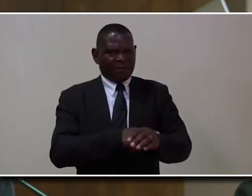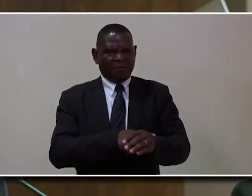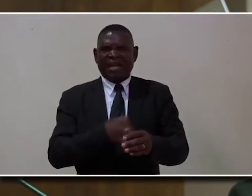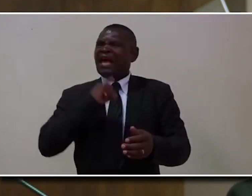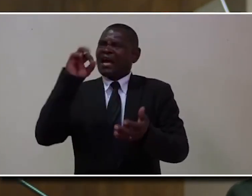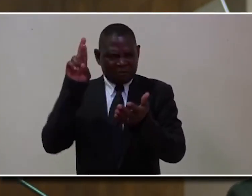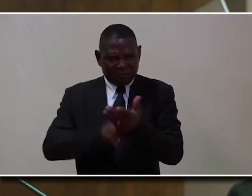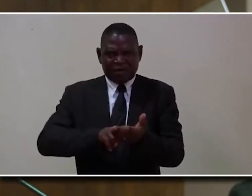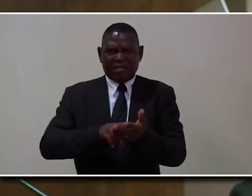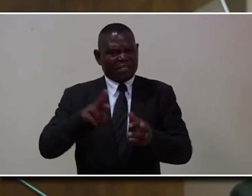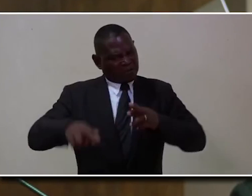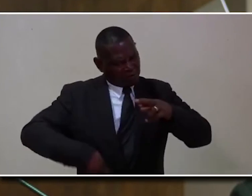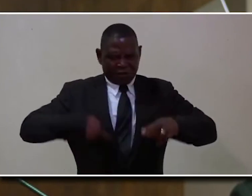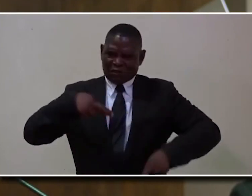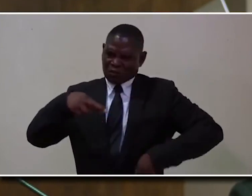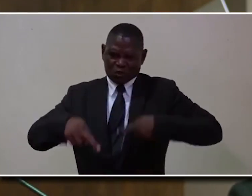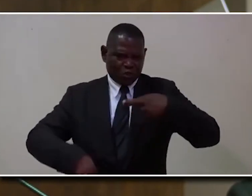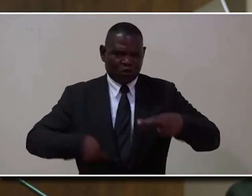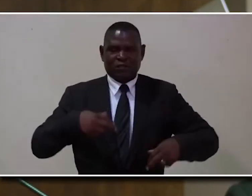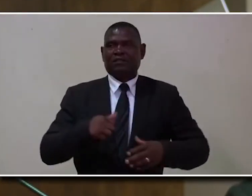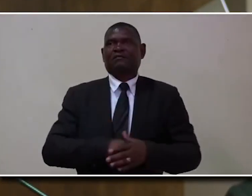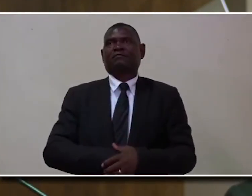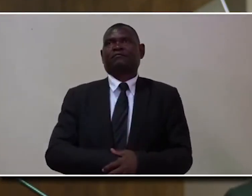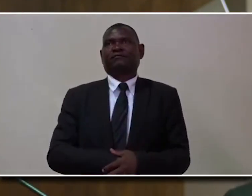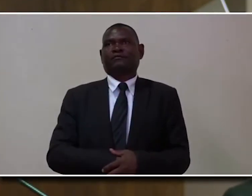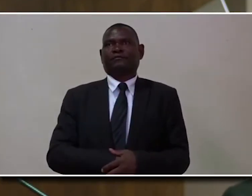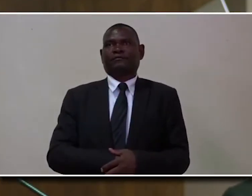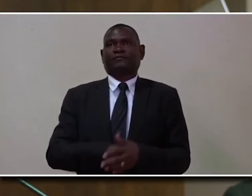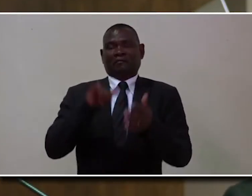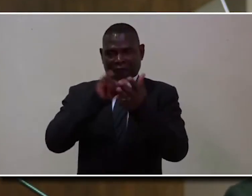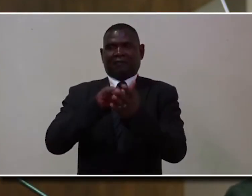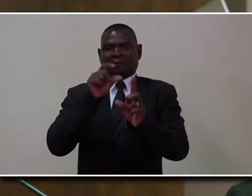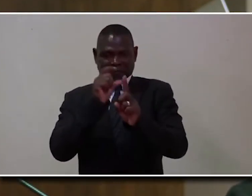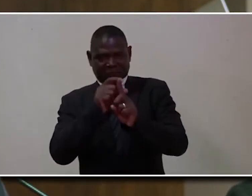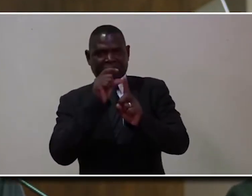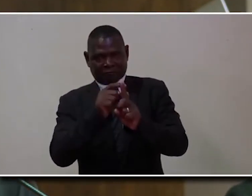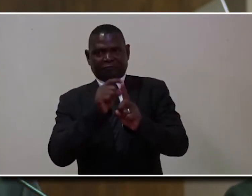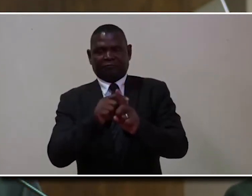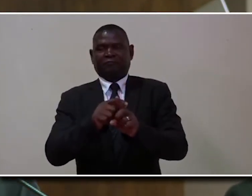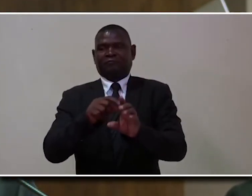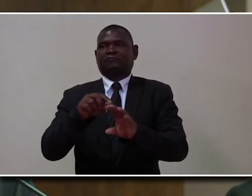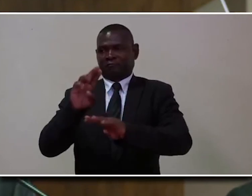rejoice. Ndibwezeranso kutero kuti kondwerani. That is the word. Ndiroli ulatu ilu.